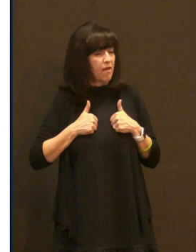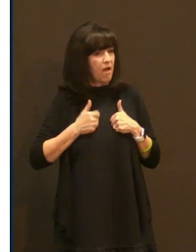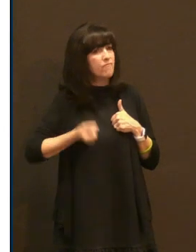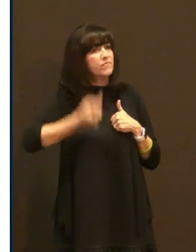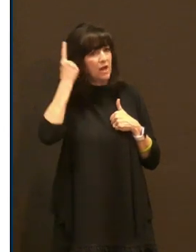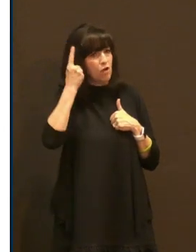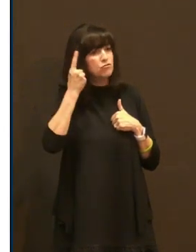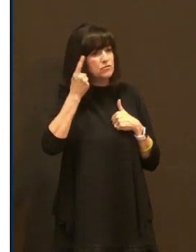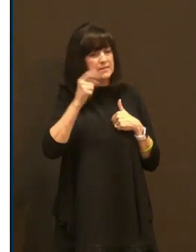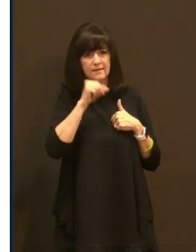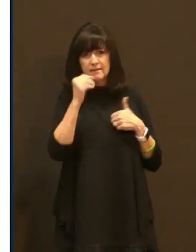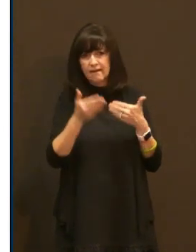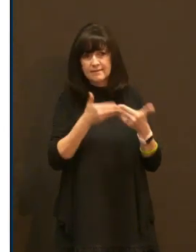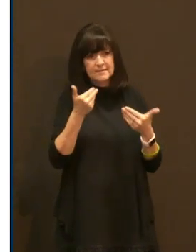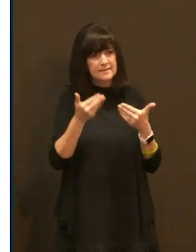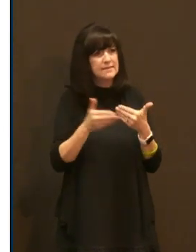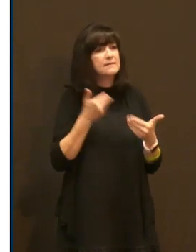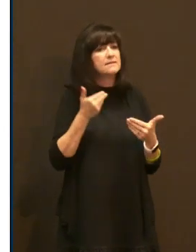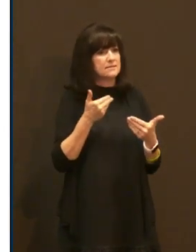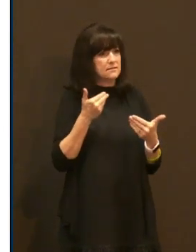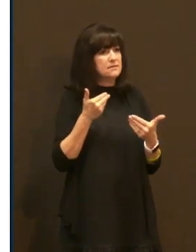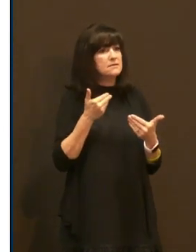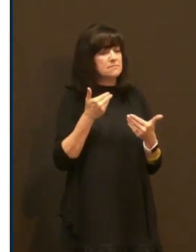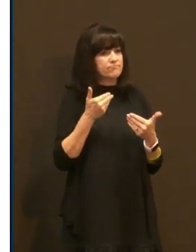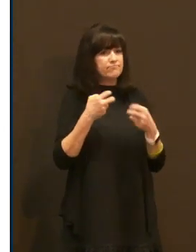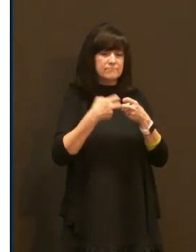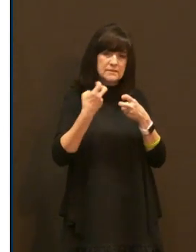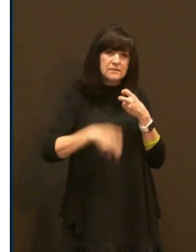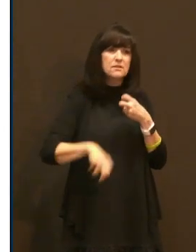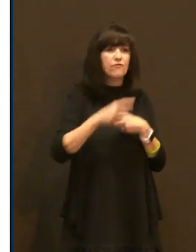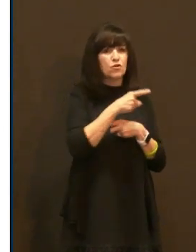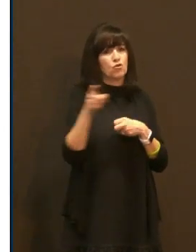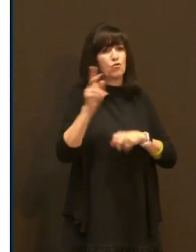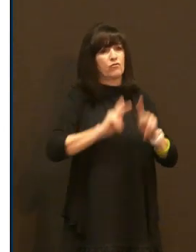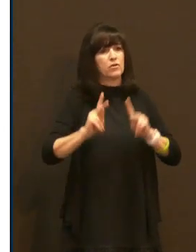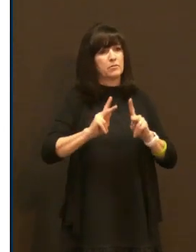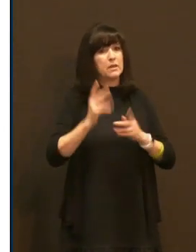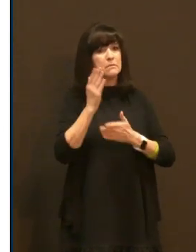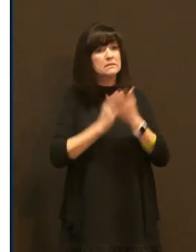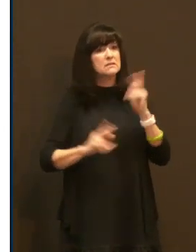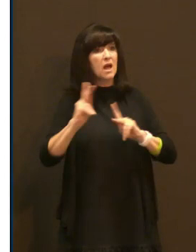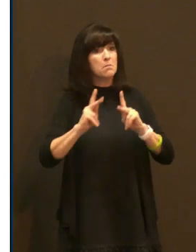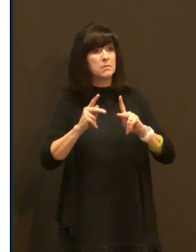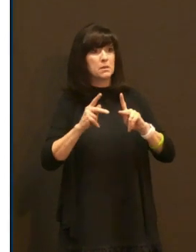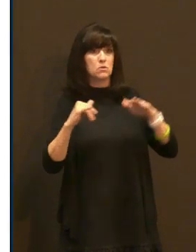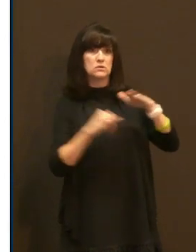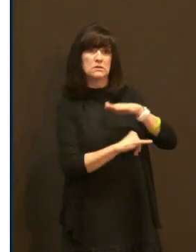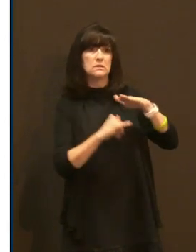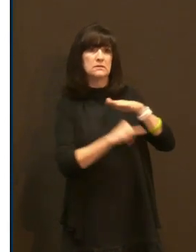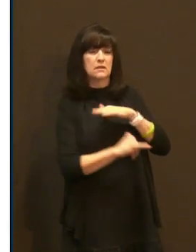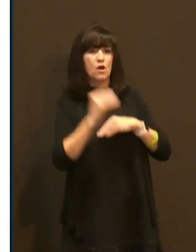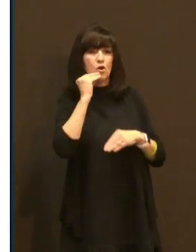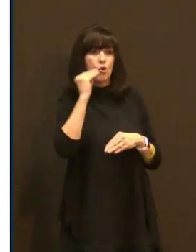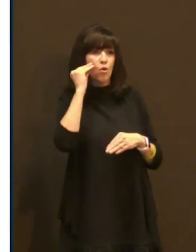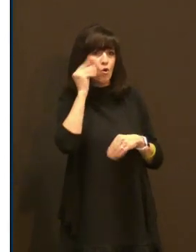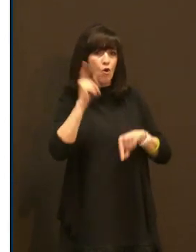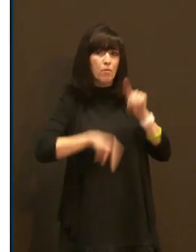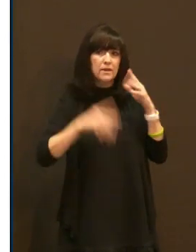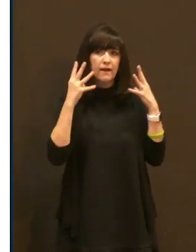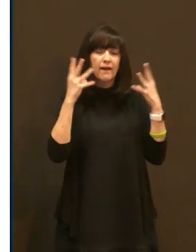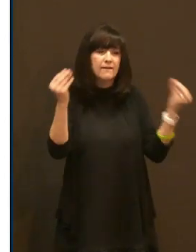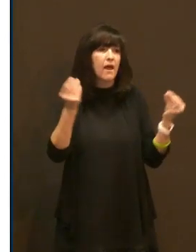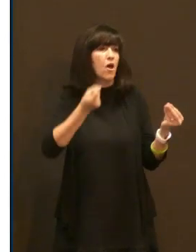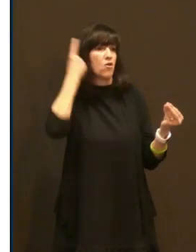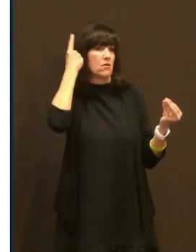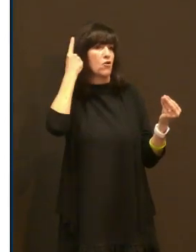been for folks to stay at home and the stress that creates, and we want to thank